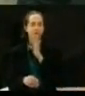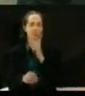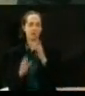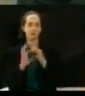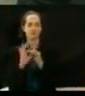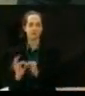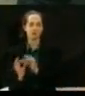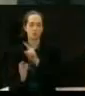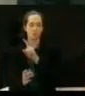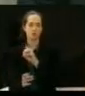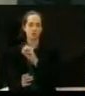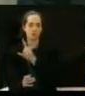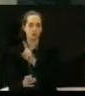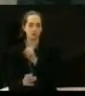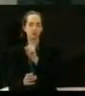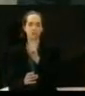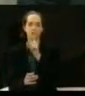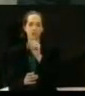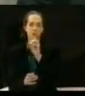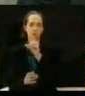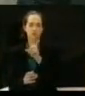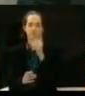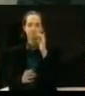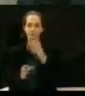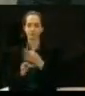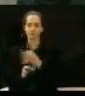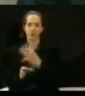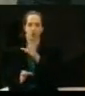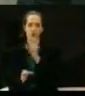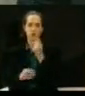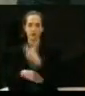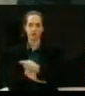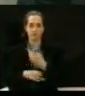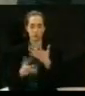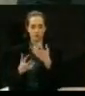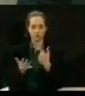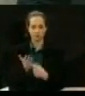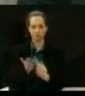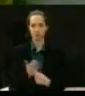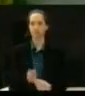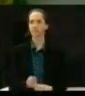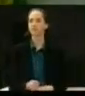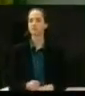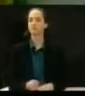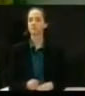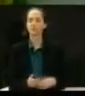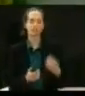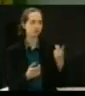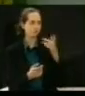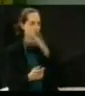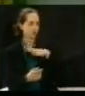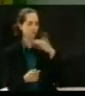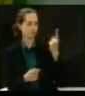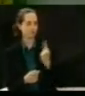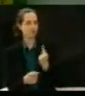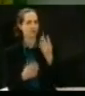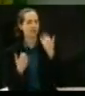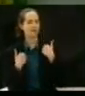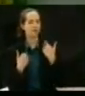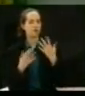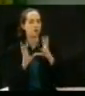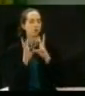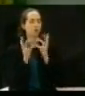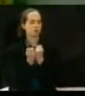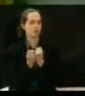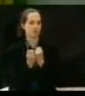Do you wish to speak on it? Okay. I'd just like to say while she's coming to the podium, we are going to have a workshop on this. Is that not true? We're going to ask the